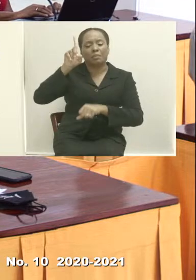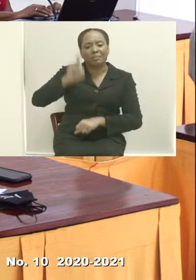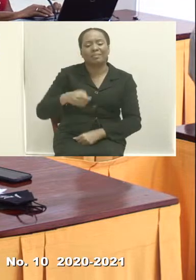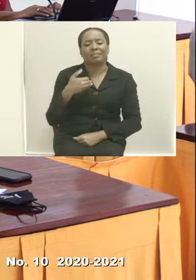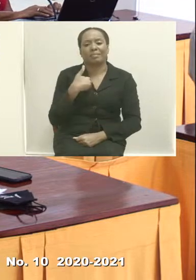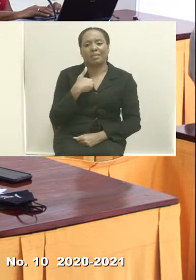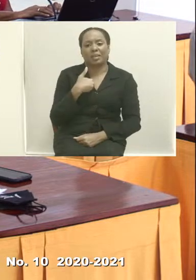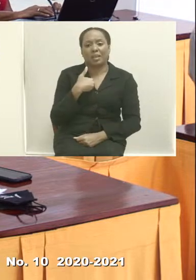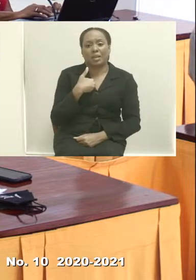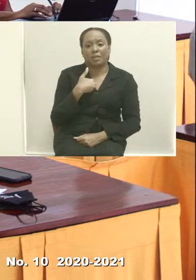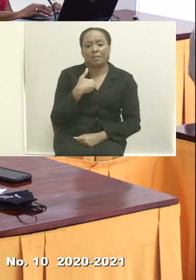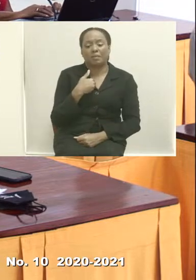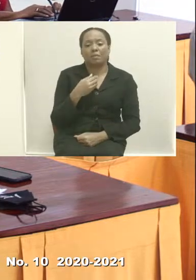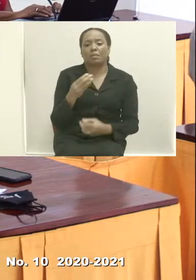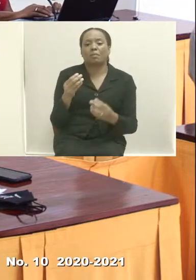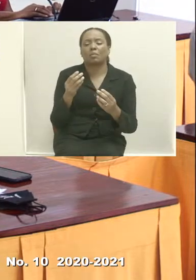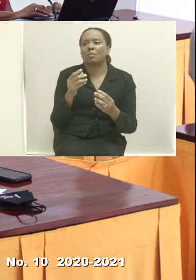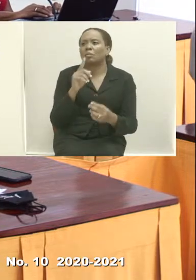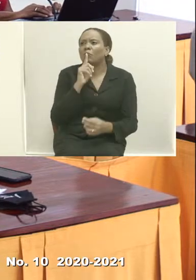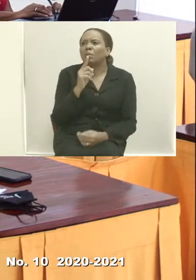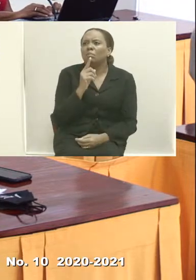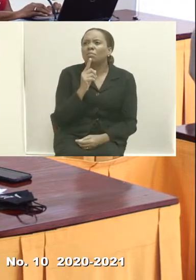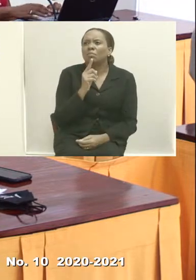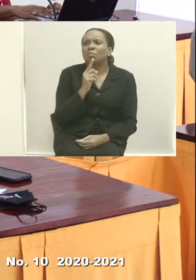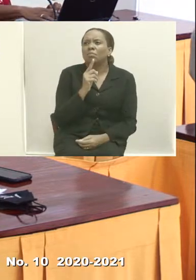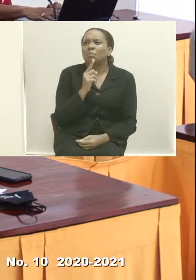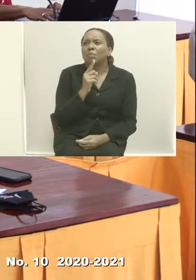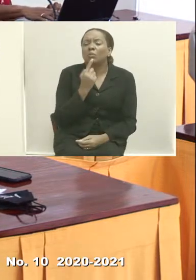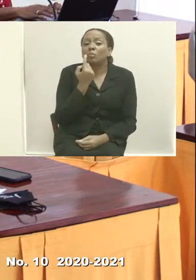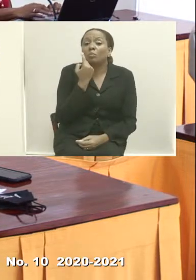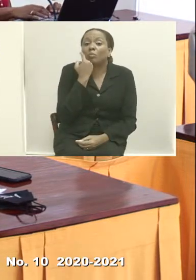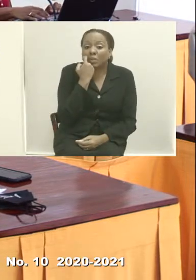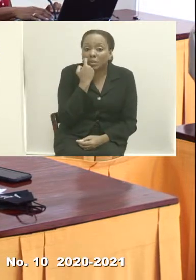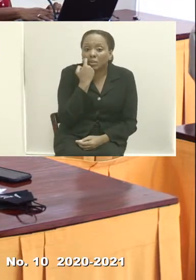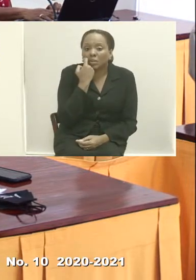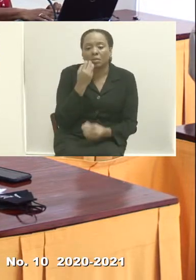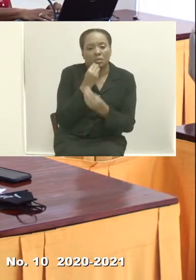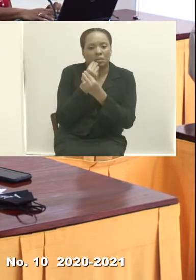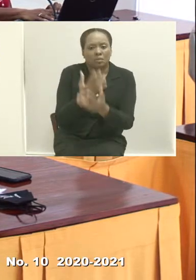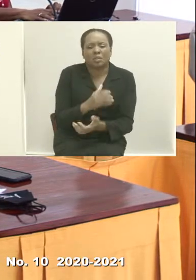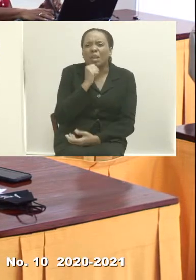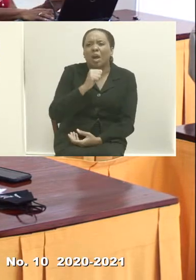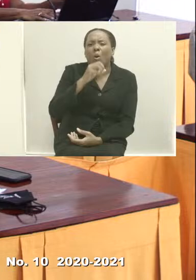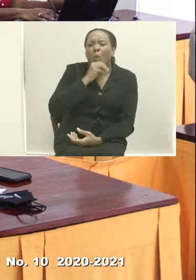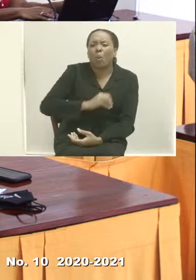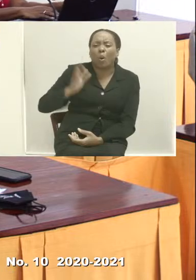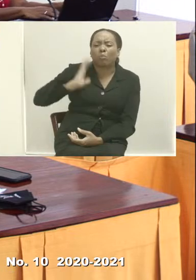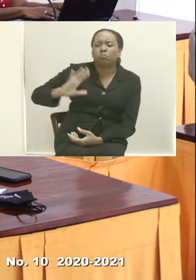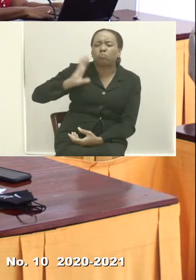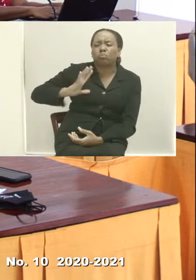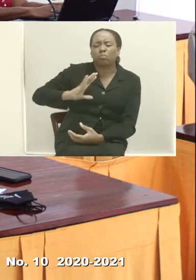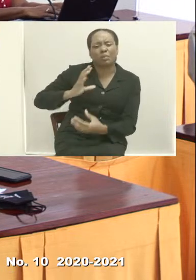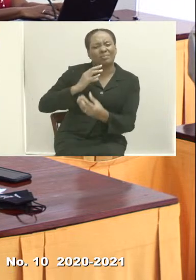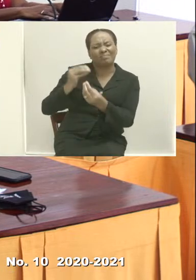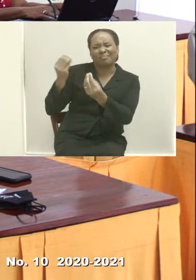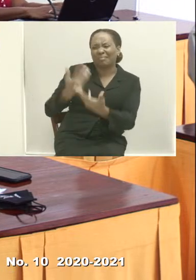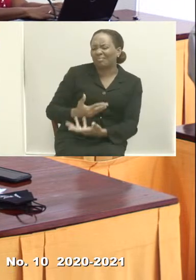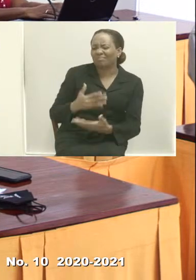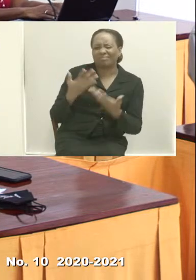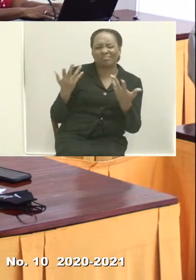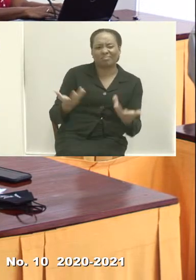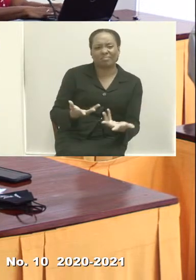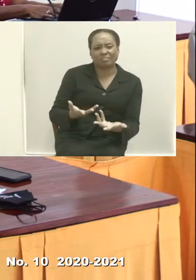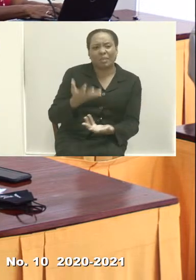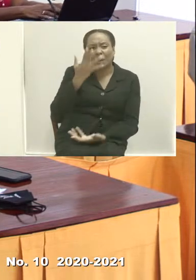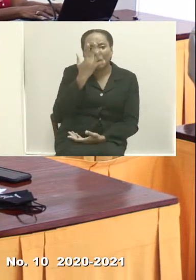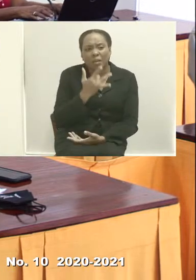fingertips real-time or as close to real-time information as possible, so as to enable those people who are charged with policy making not